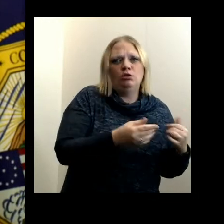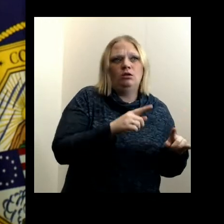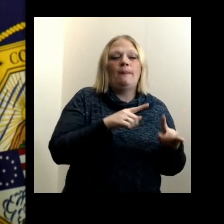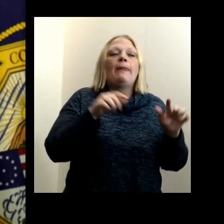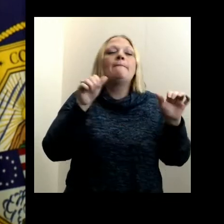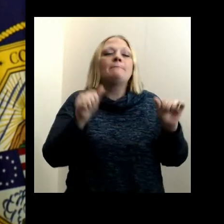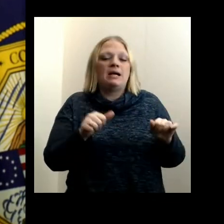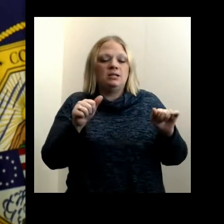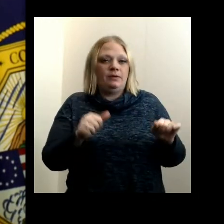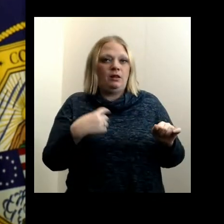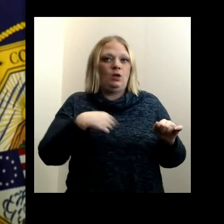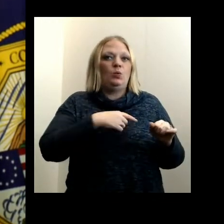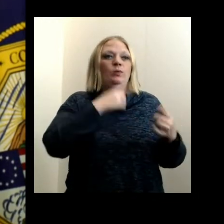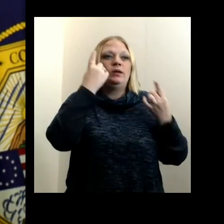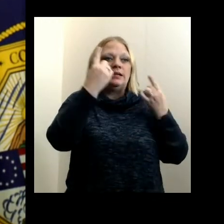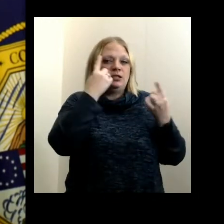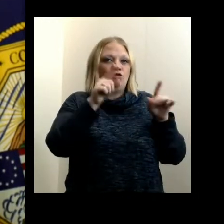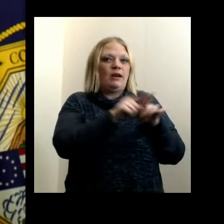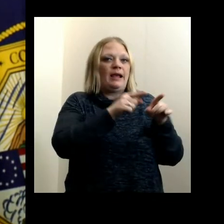We'll consider it as we move forward.